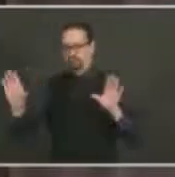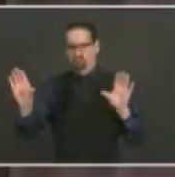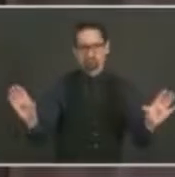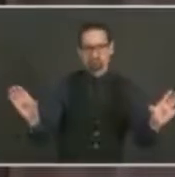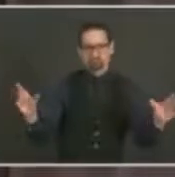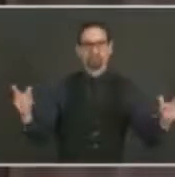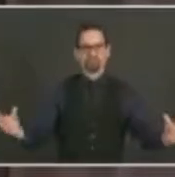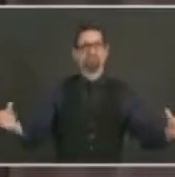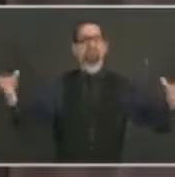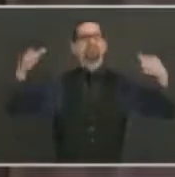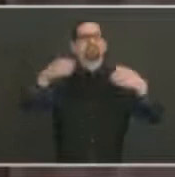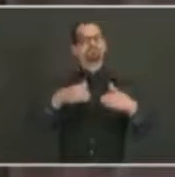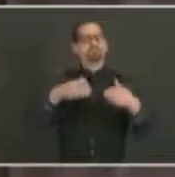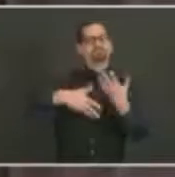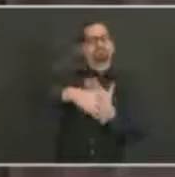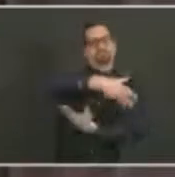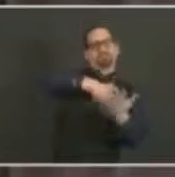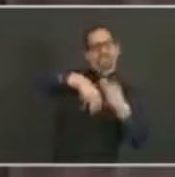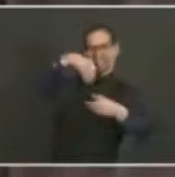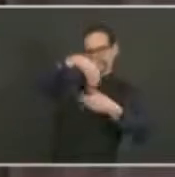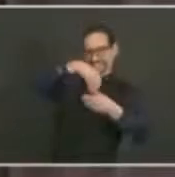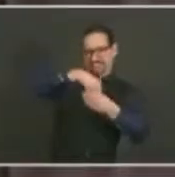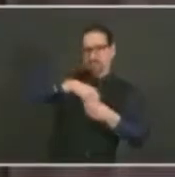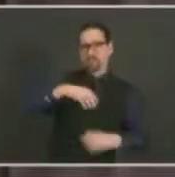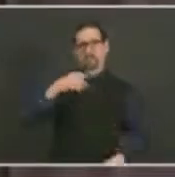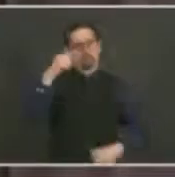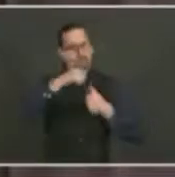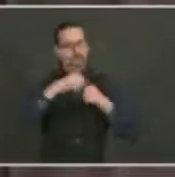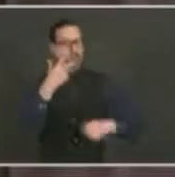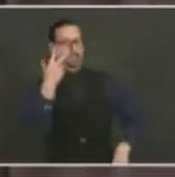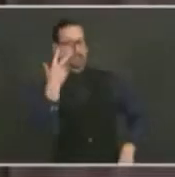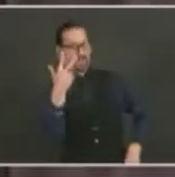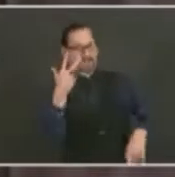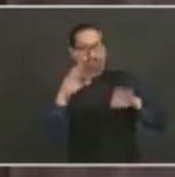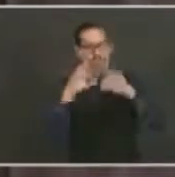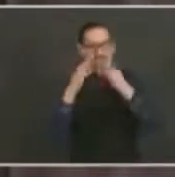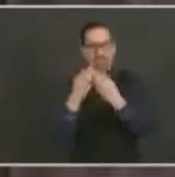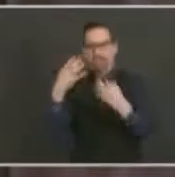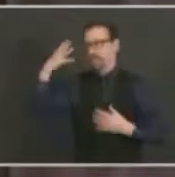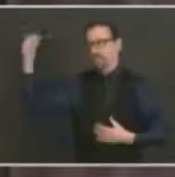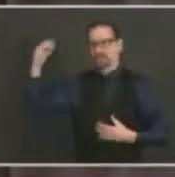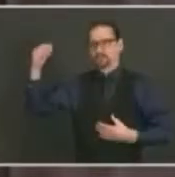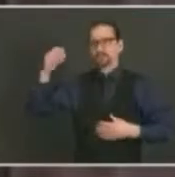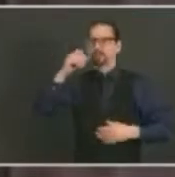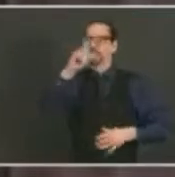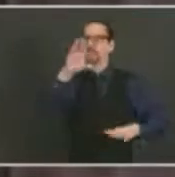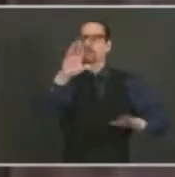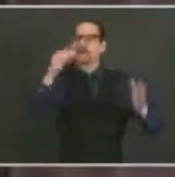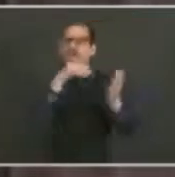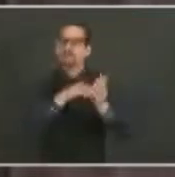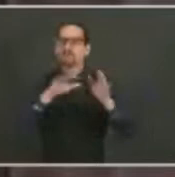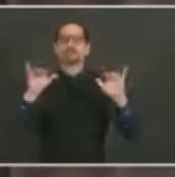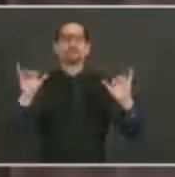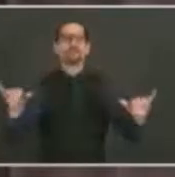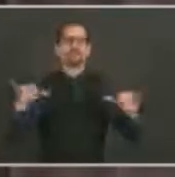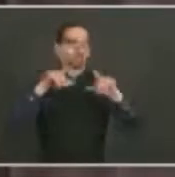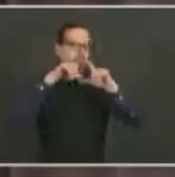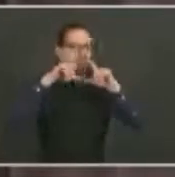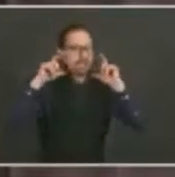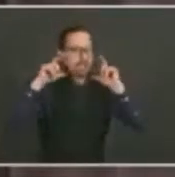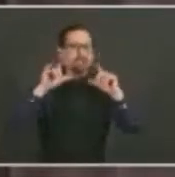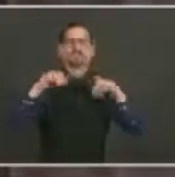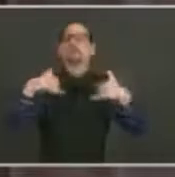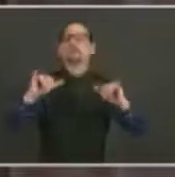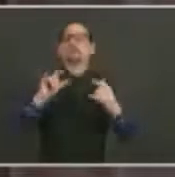mask when you're gathering with those individuals, but we want to encourage